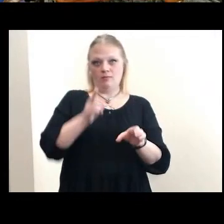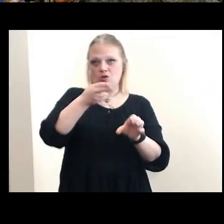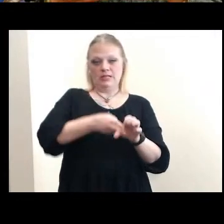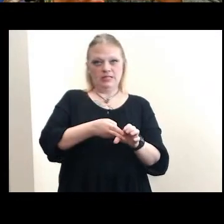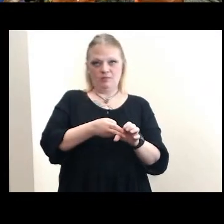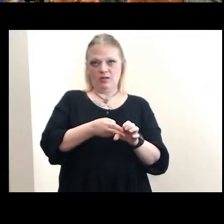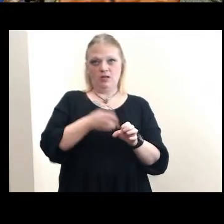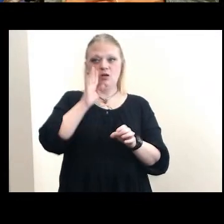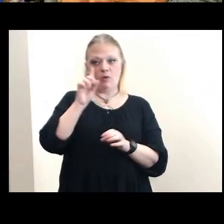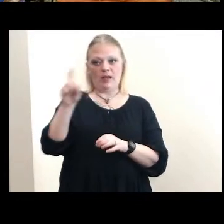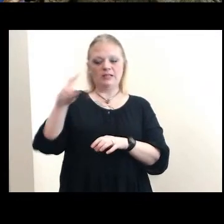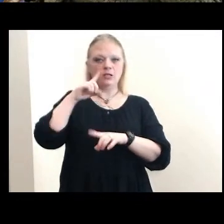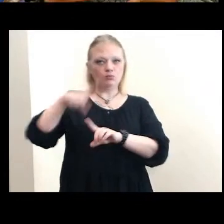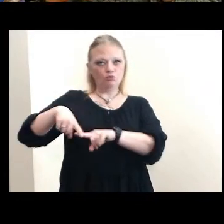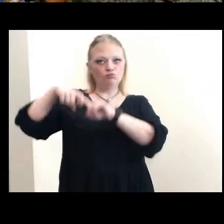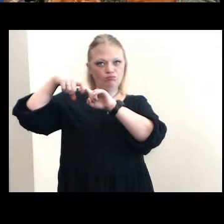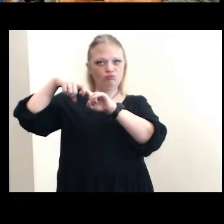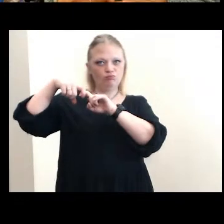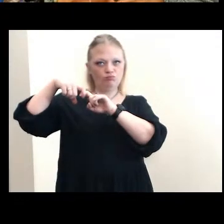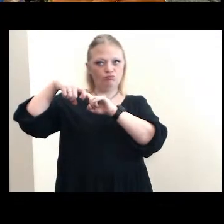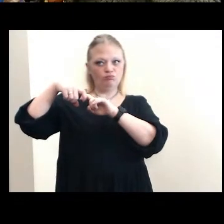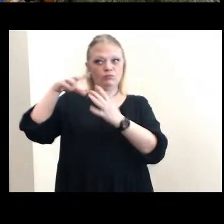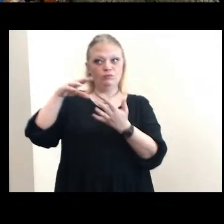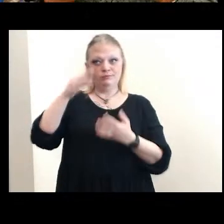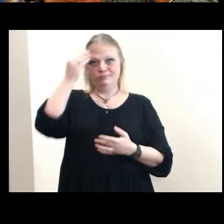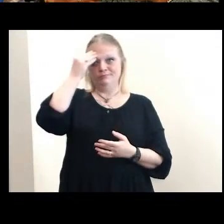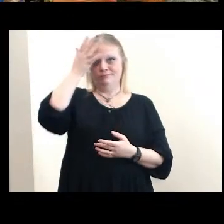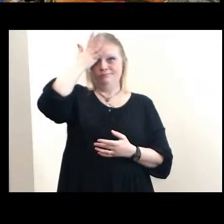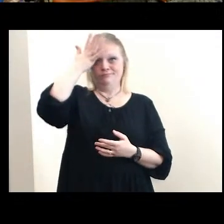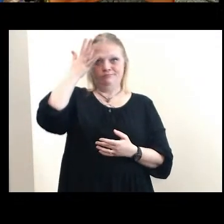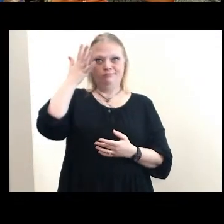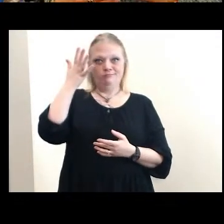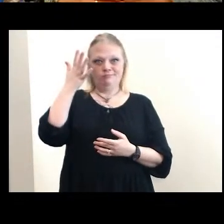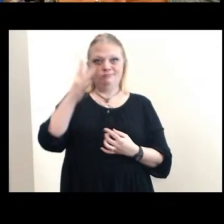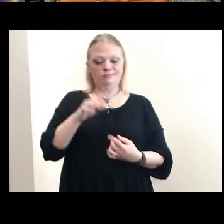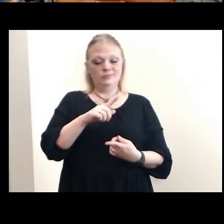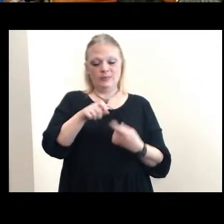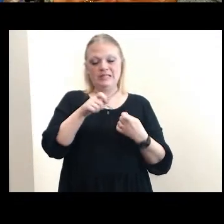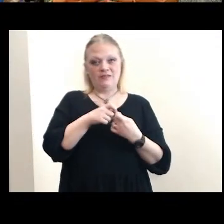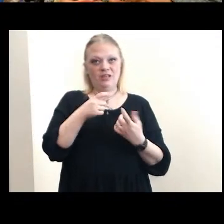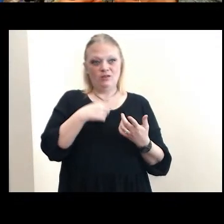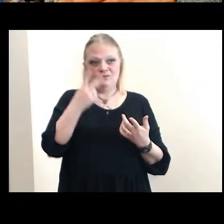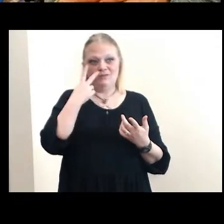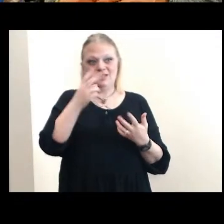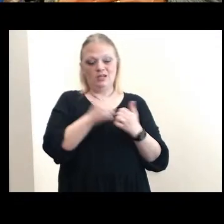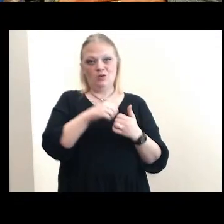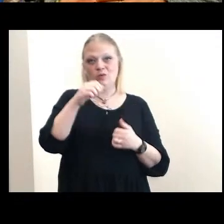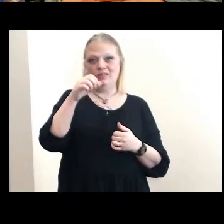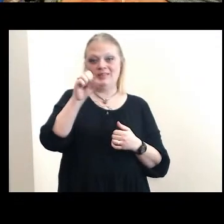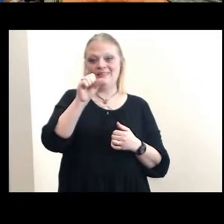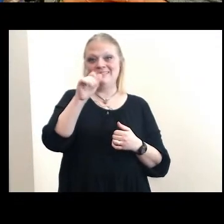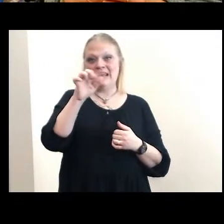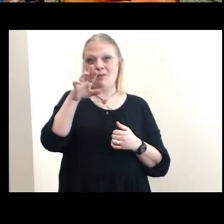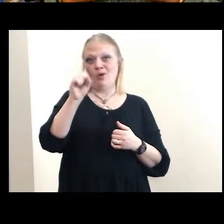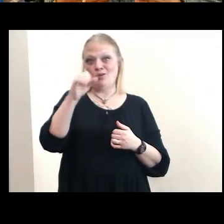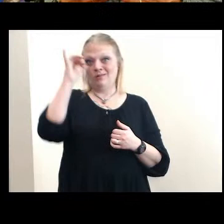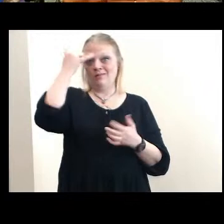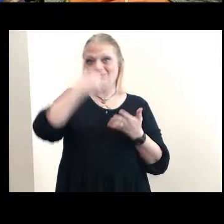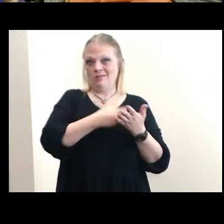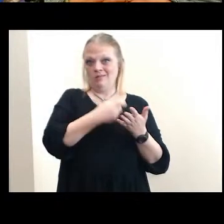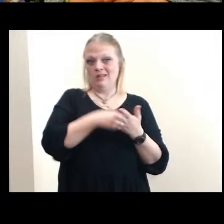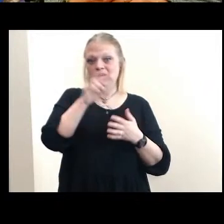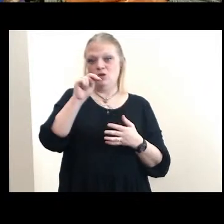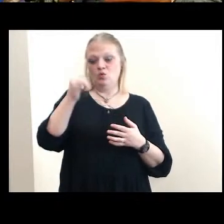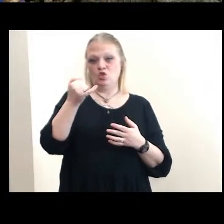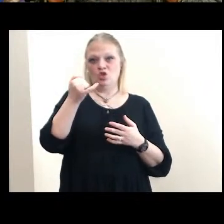to ask them to take a pause. I want to learn our lessons, especially from what we've seen with the Sabres and the New